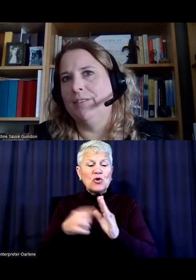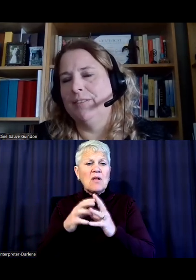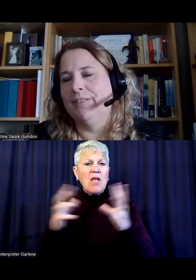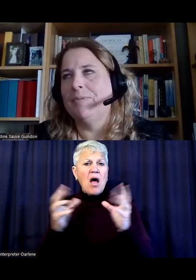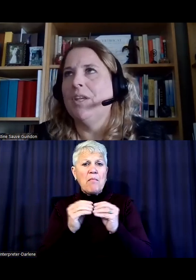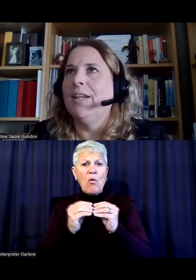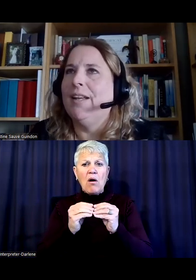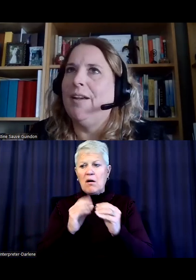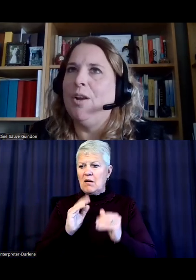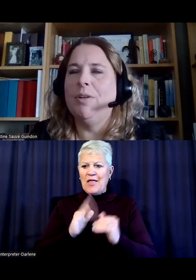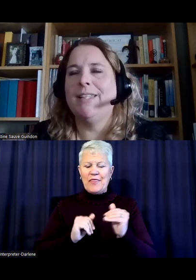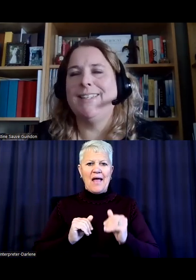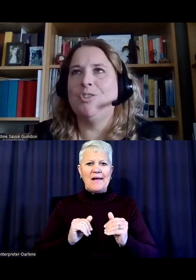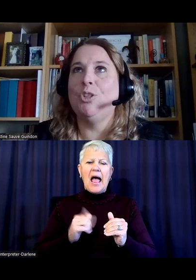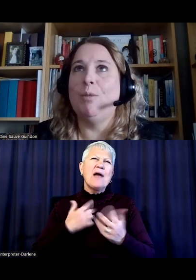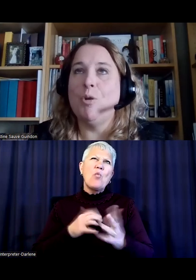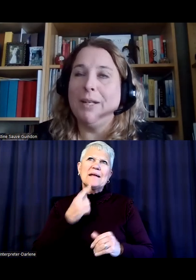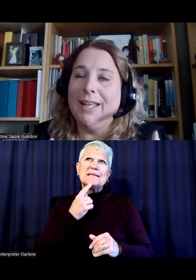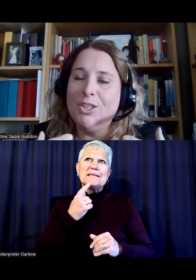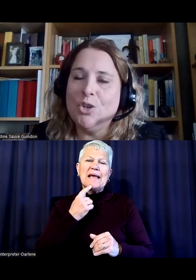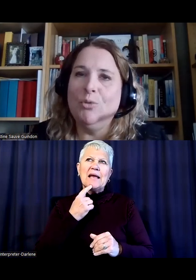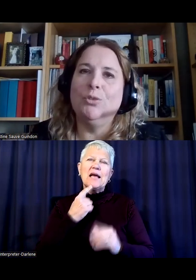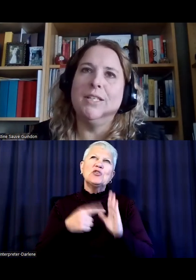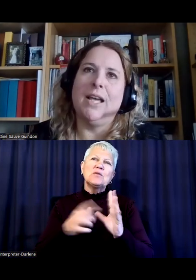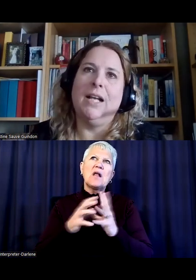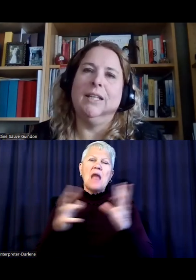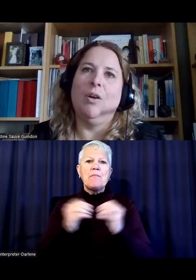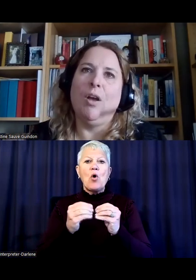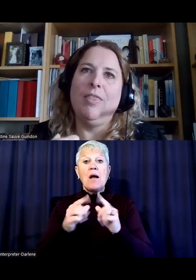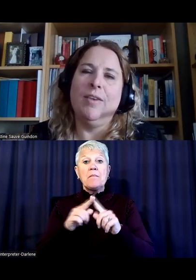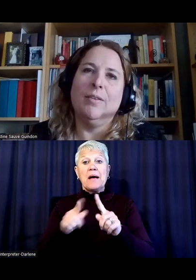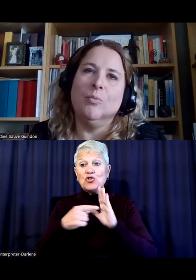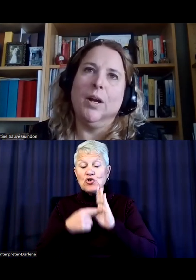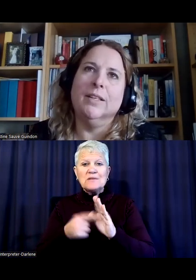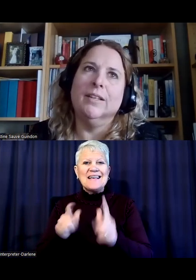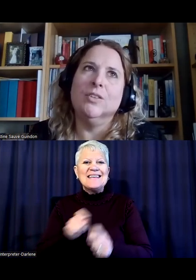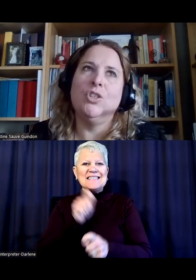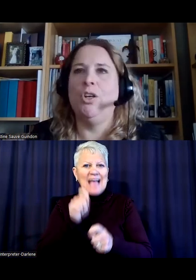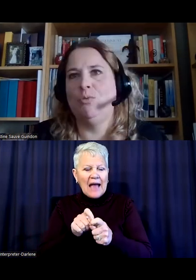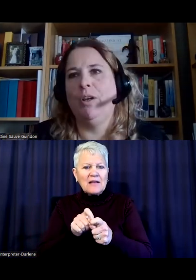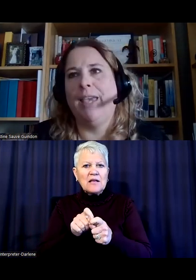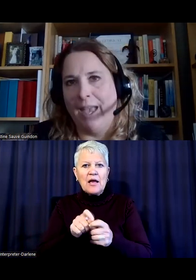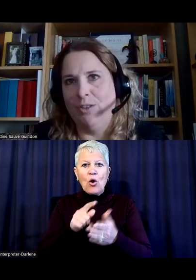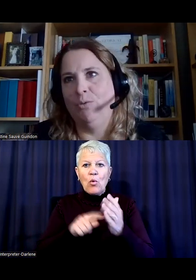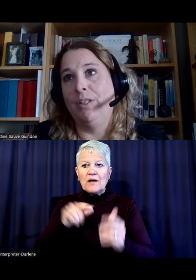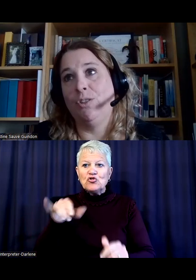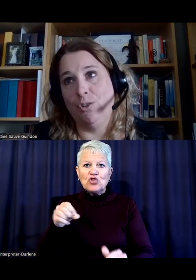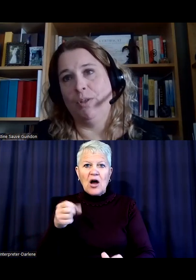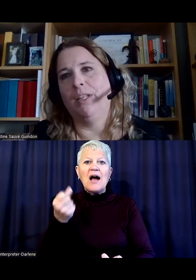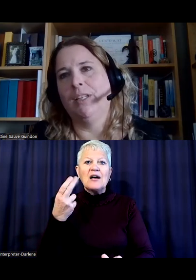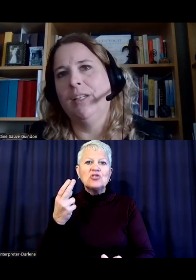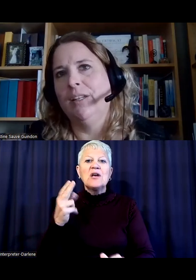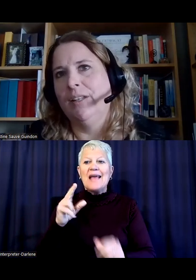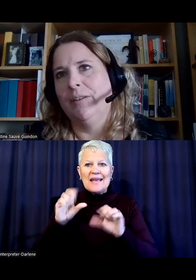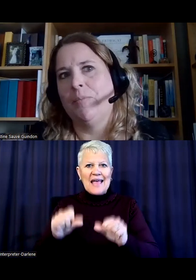than, and I don't want to say it shows a lot more, but it shows you exactly what Joshua can do and he's